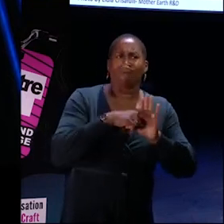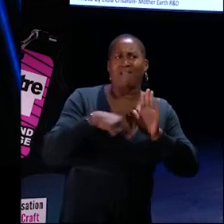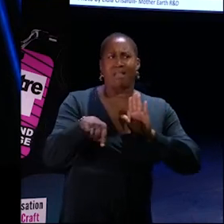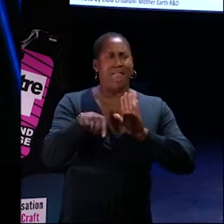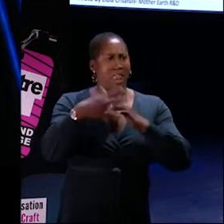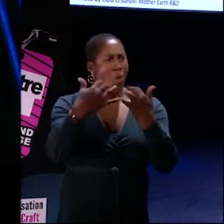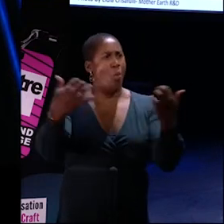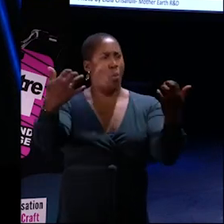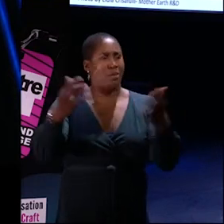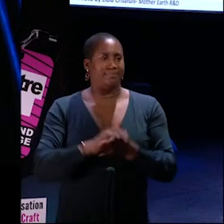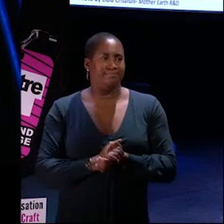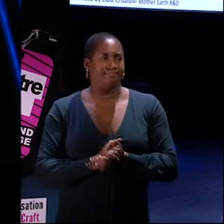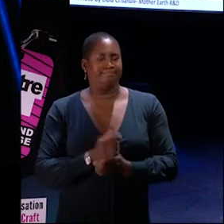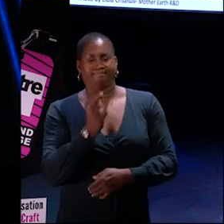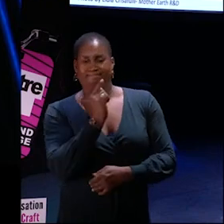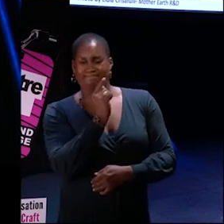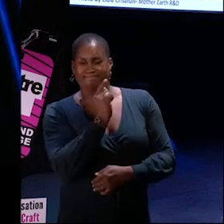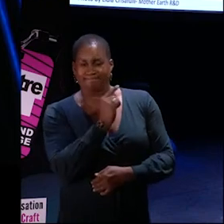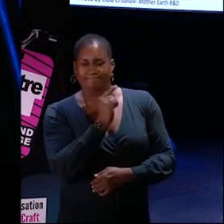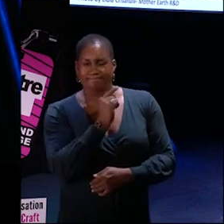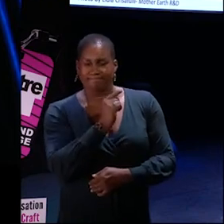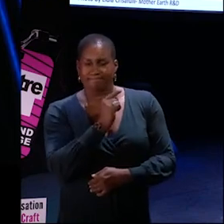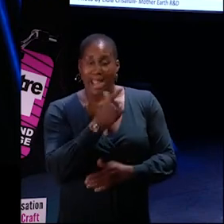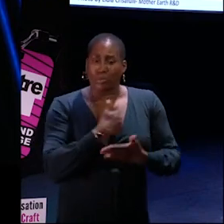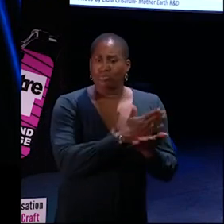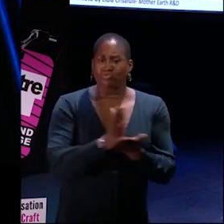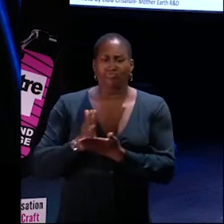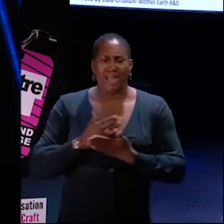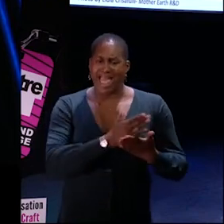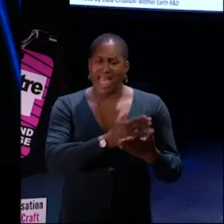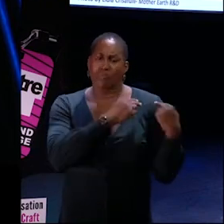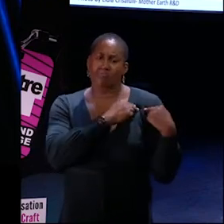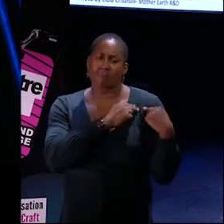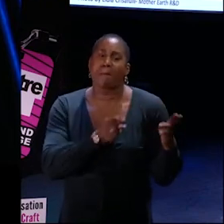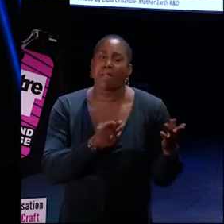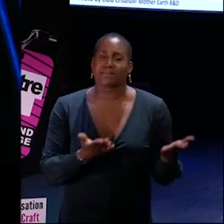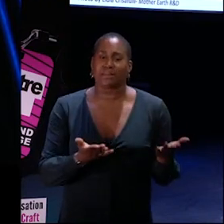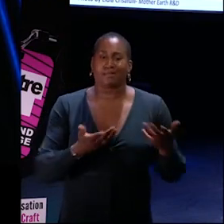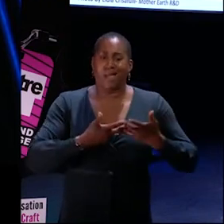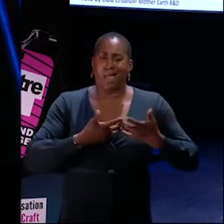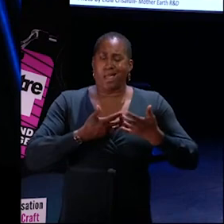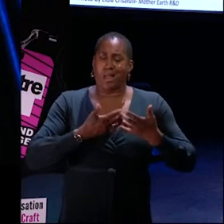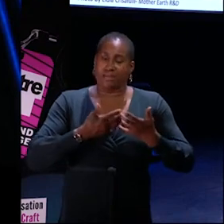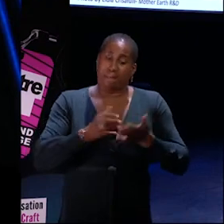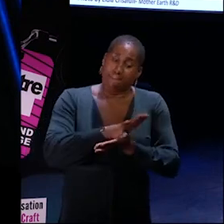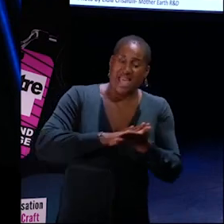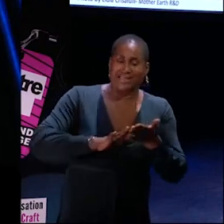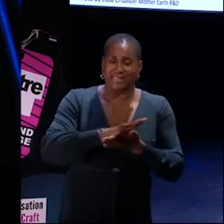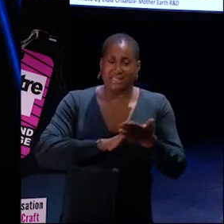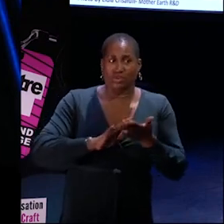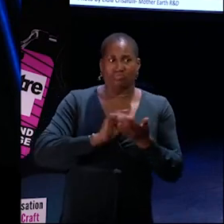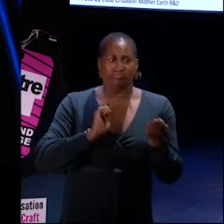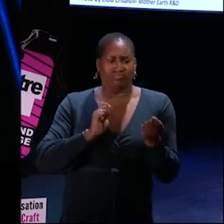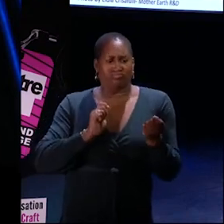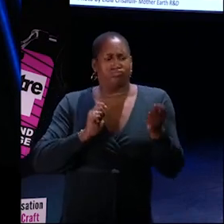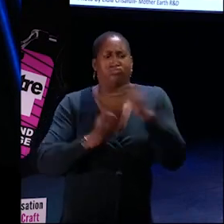And I guess for this one, it was particularly around like how we can share responsibility. So for example, how we can make changes as a collective in the